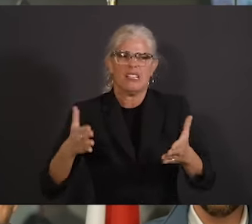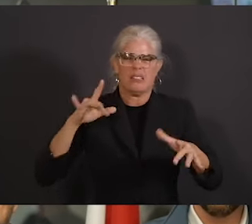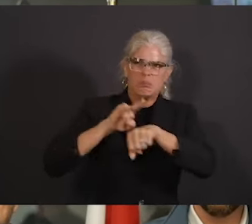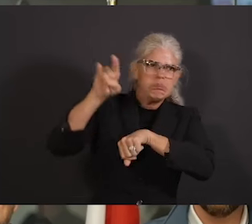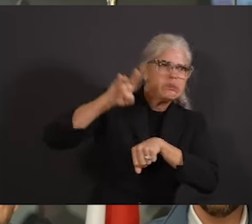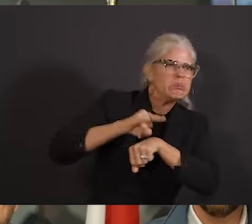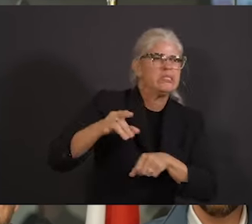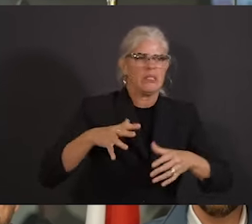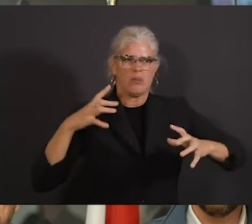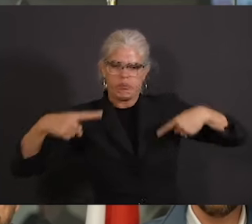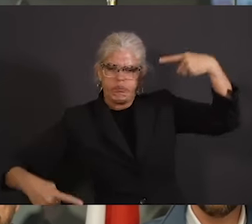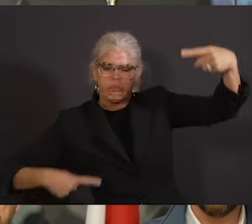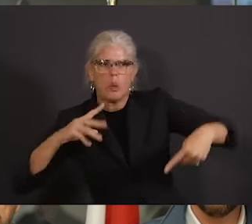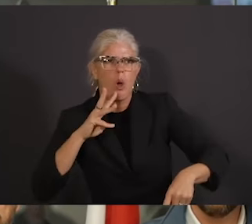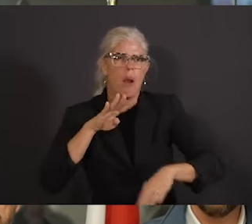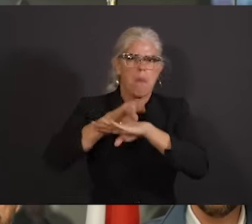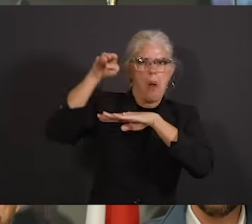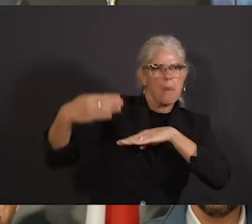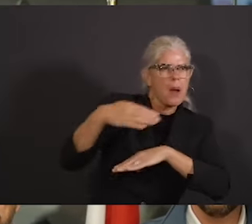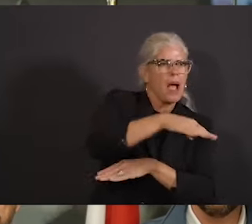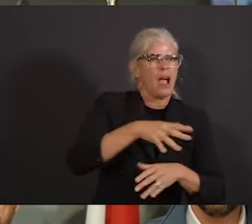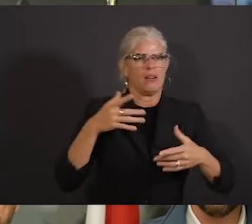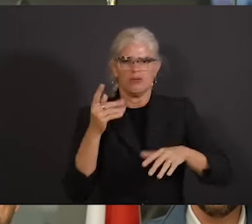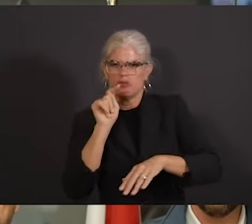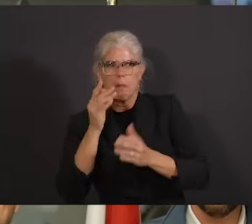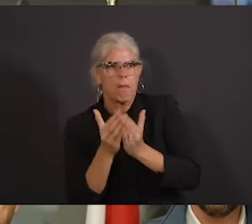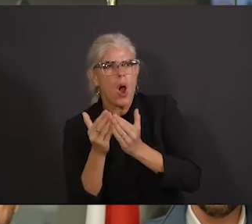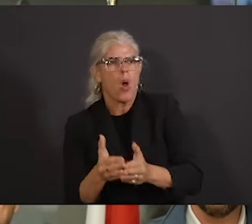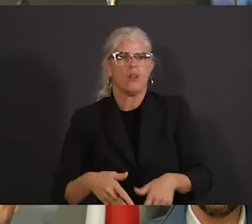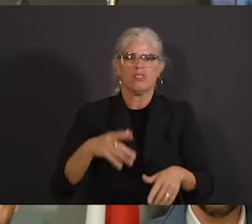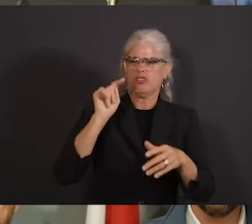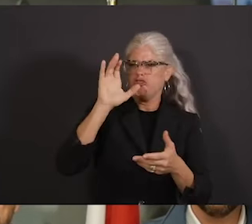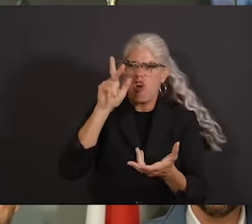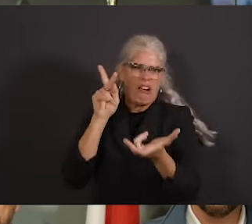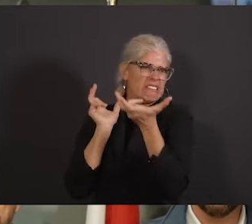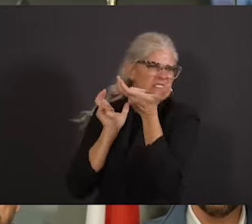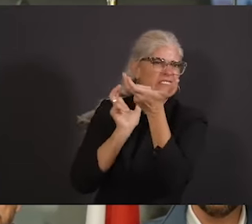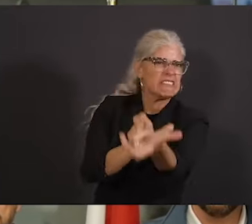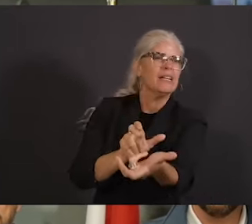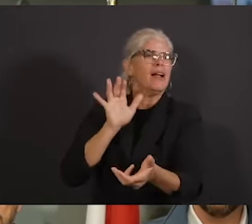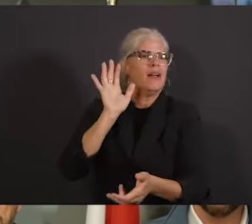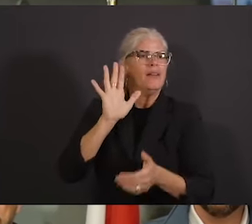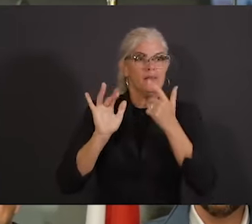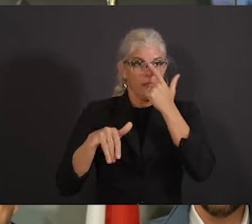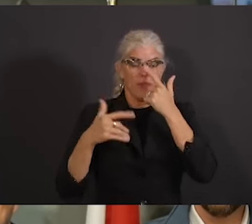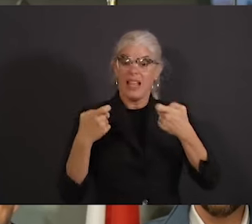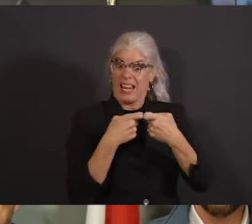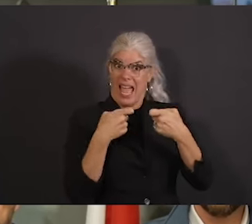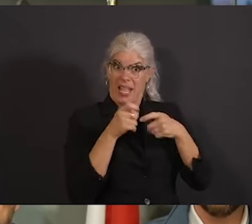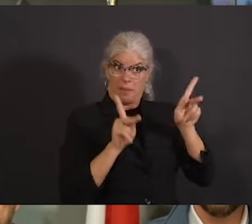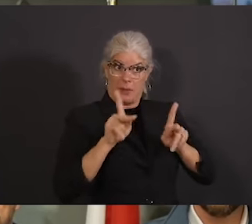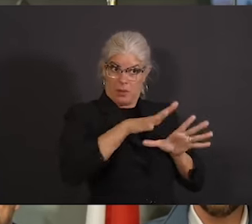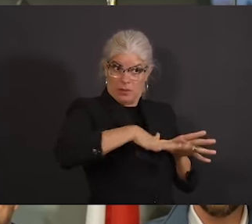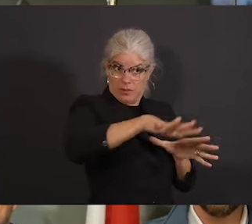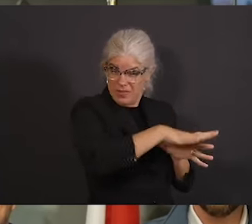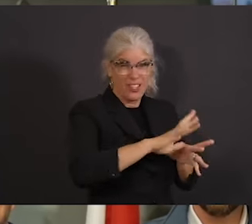tactical high water vehicles, dump trucks, and front end loaders. Linemen and power